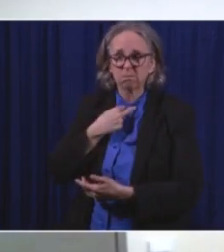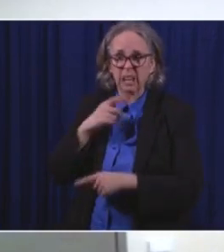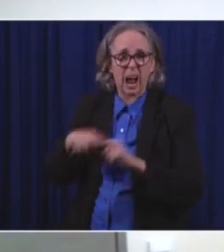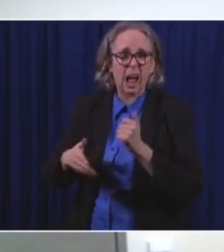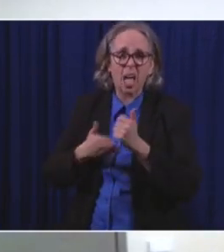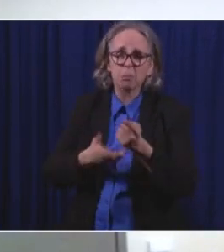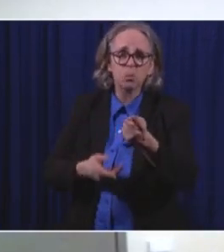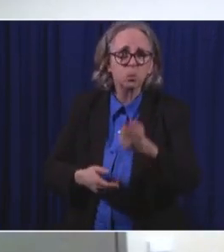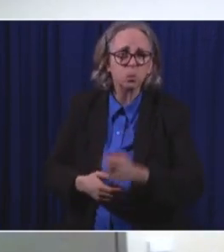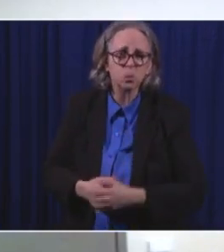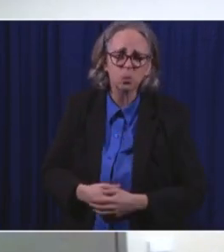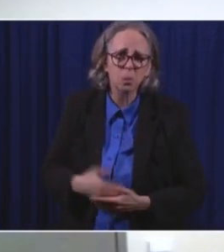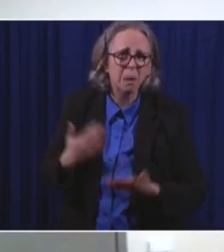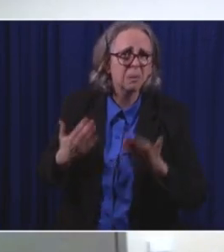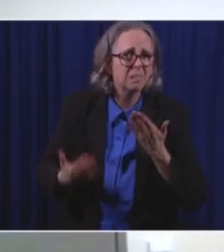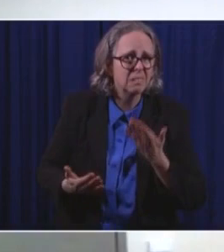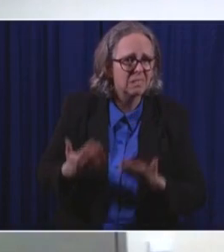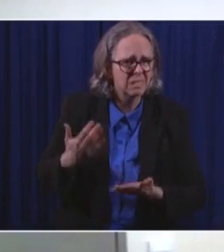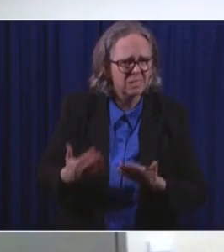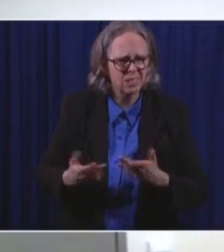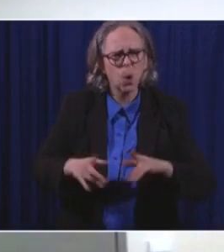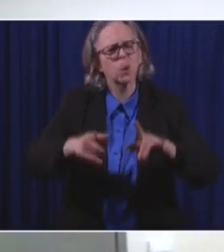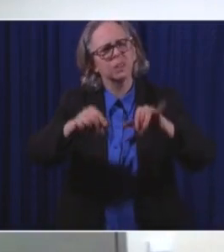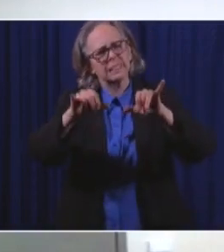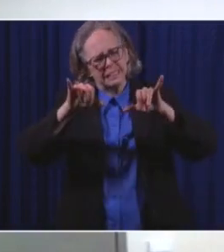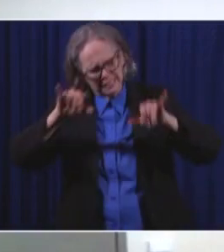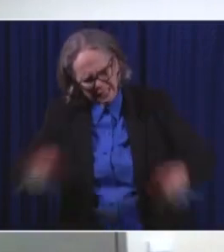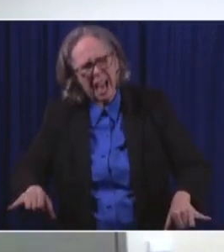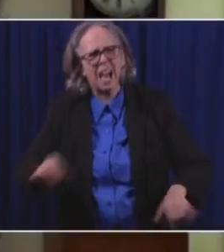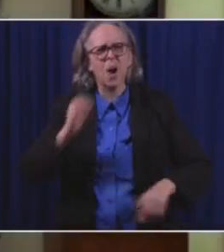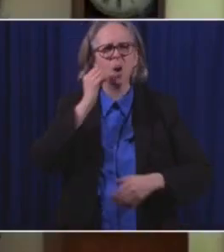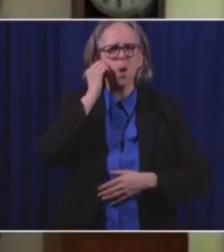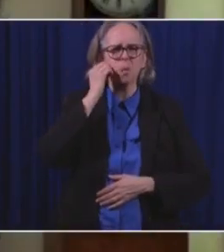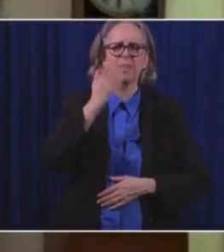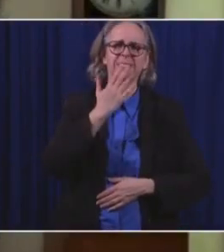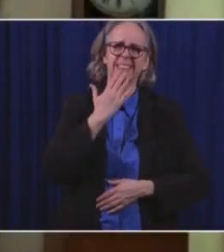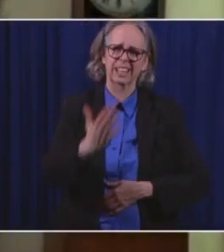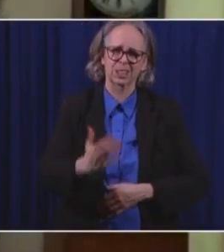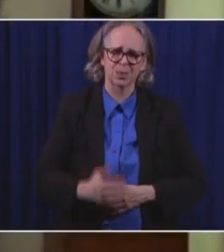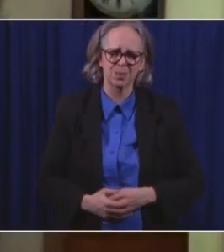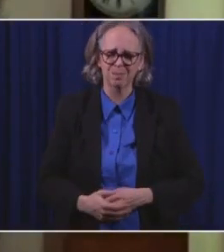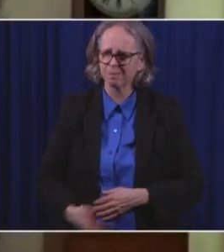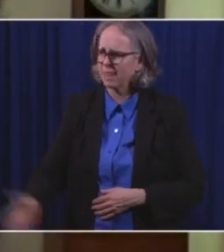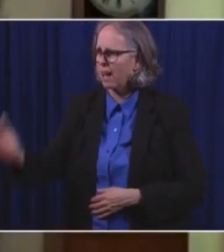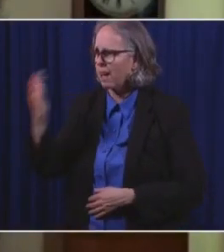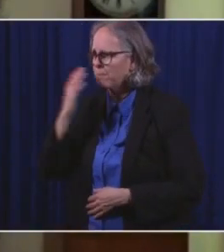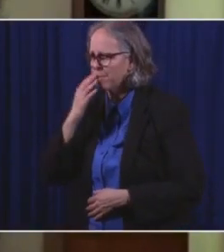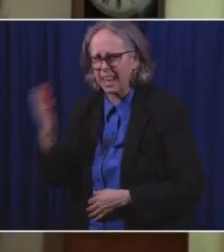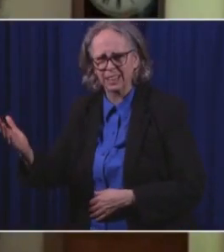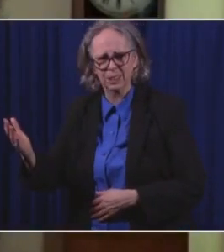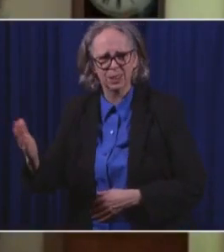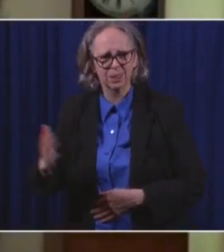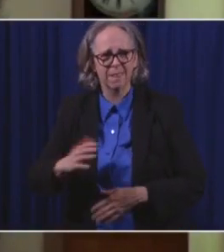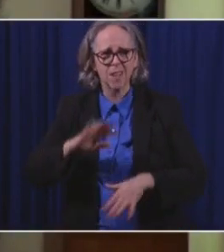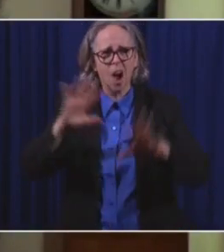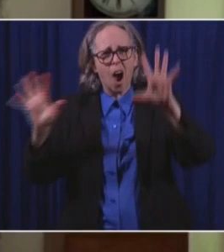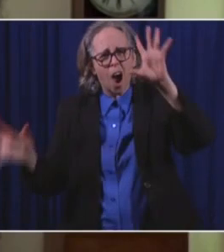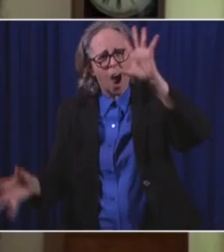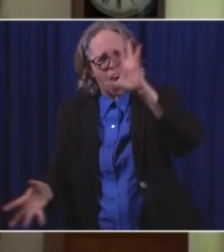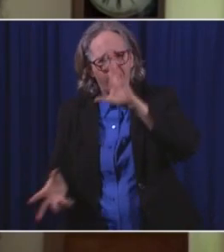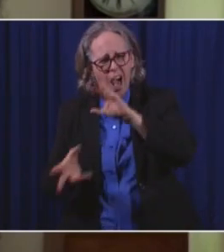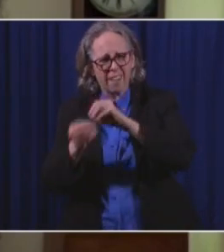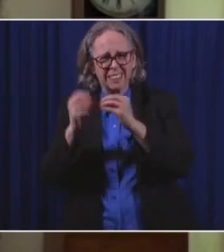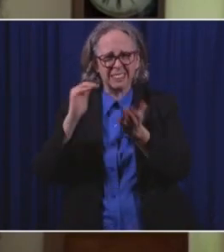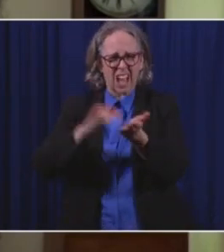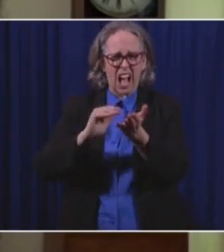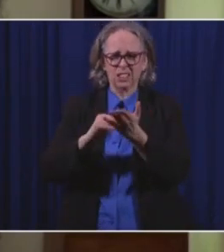encourage everyone to stay home and stay safe. Thank you. Thank you very much. We want to thank all our medical professionals, all 12 of